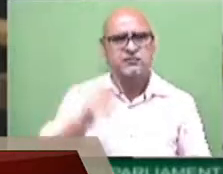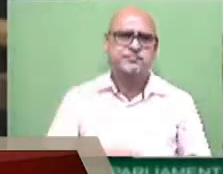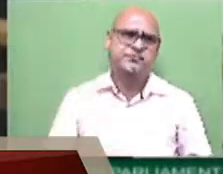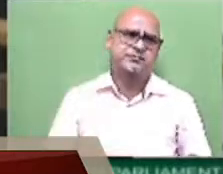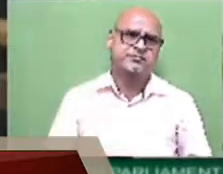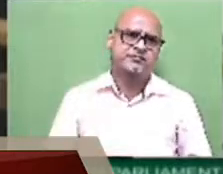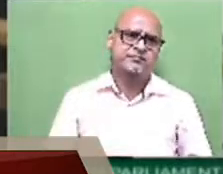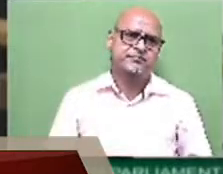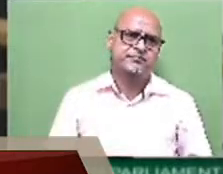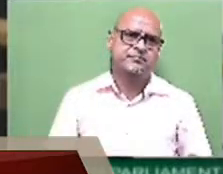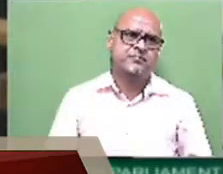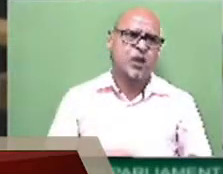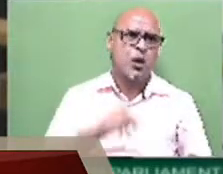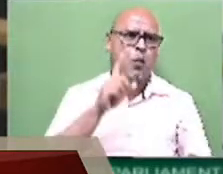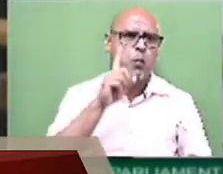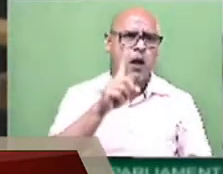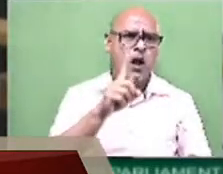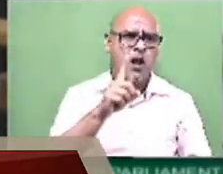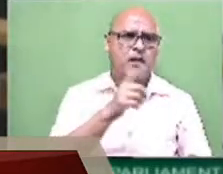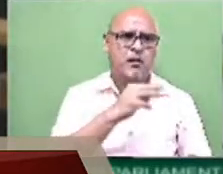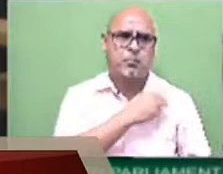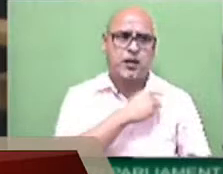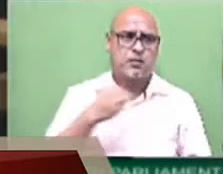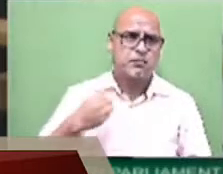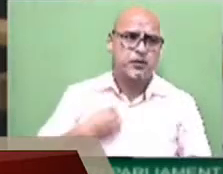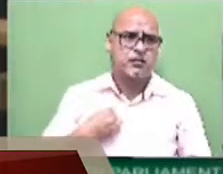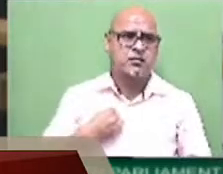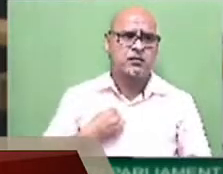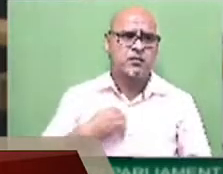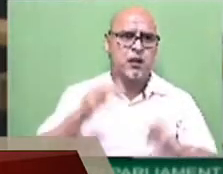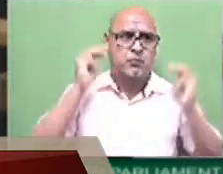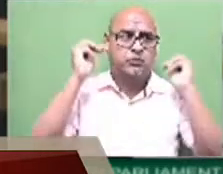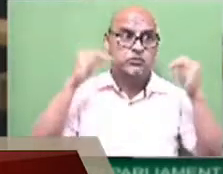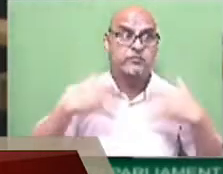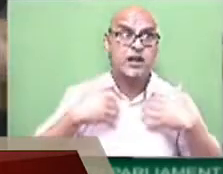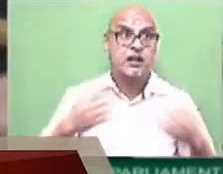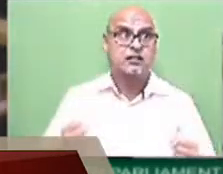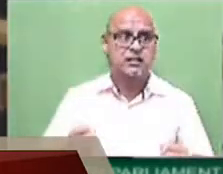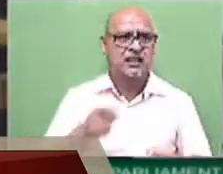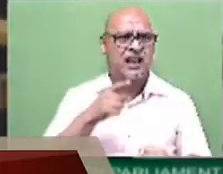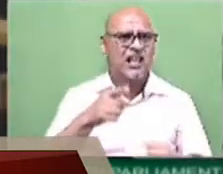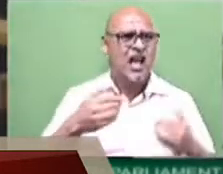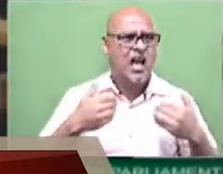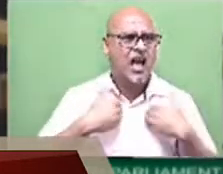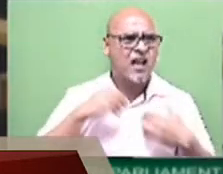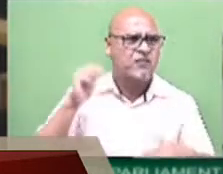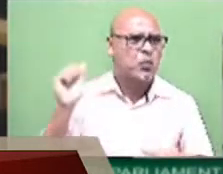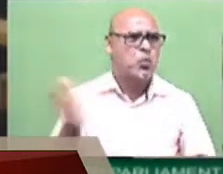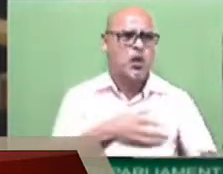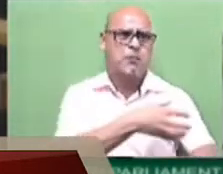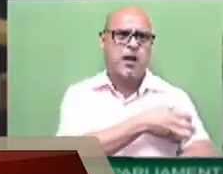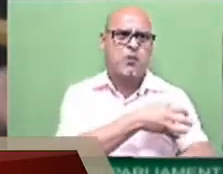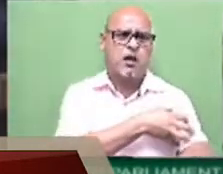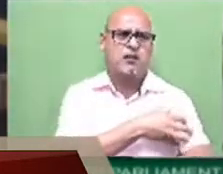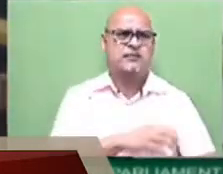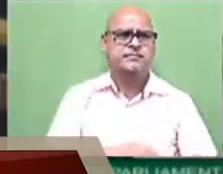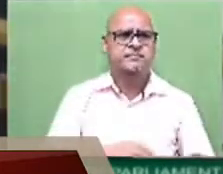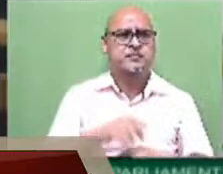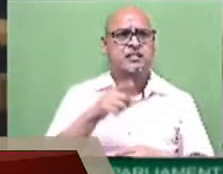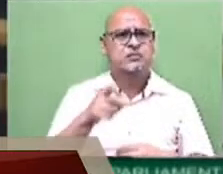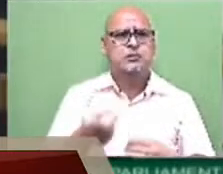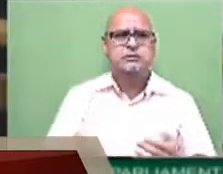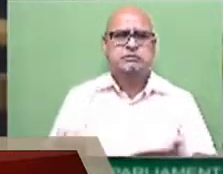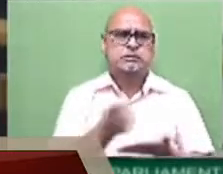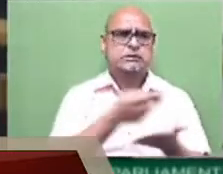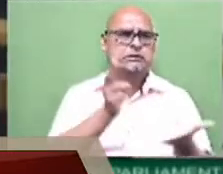in the executive who is the Minister of Health, giving him all this power by the stroke of a pen. Because the minister can add